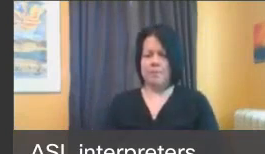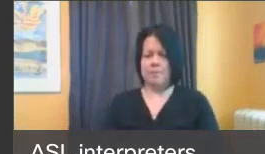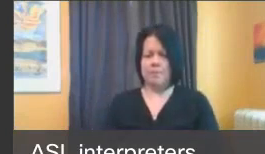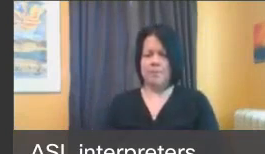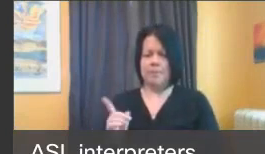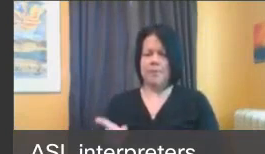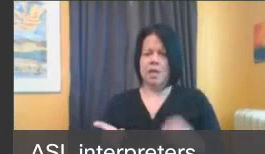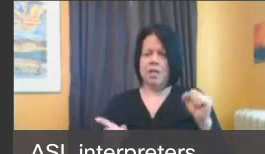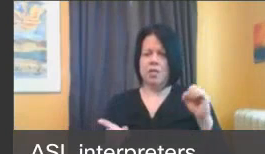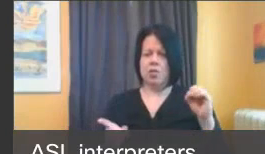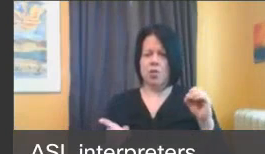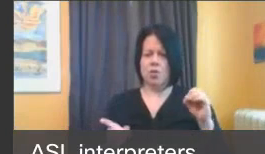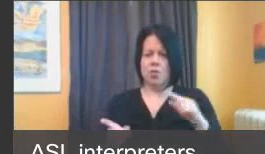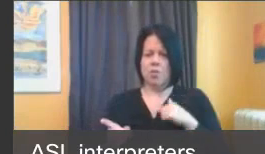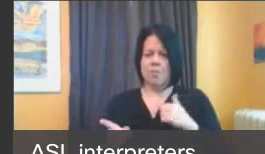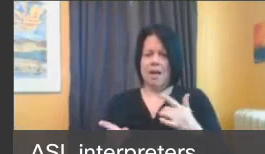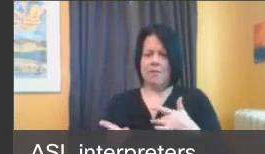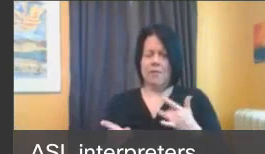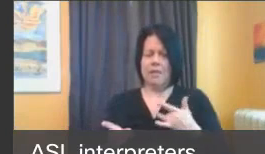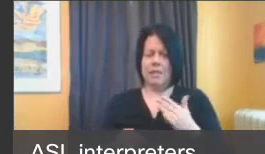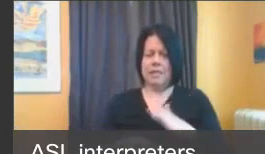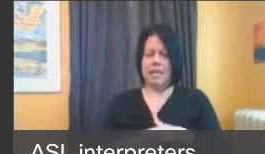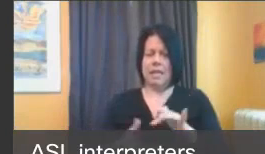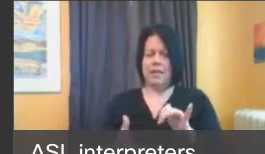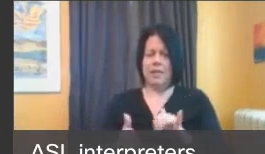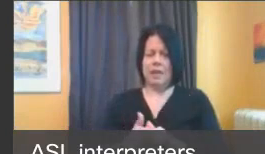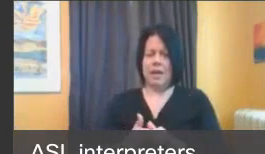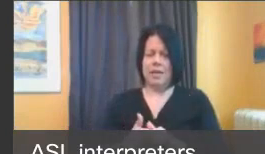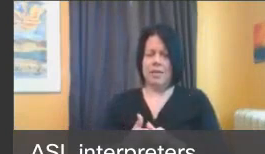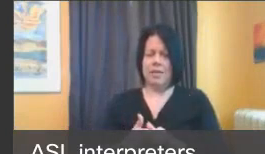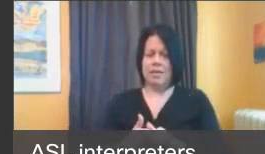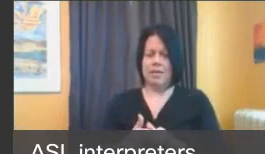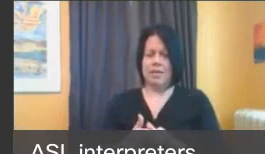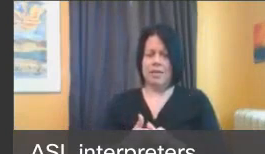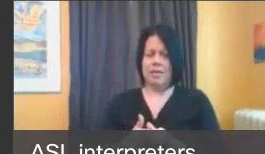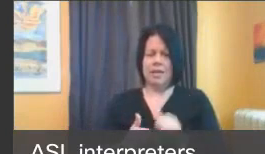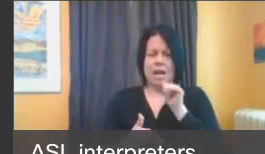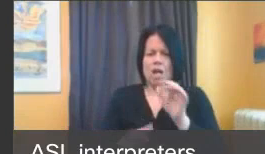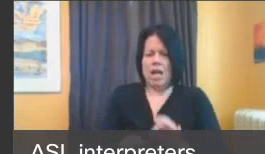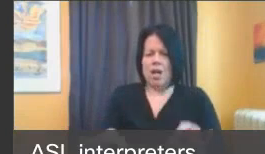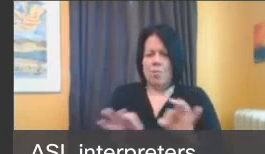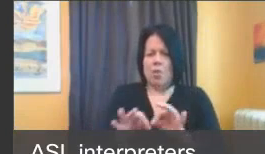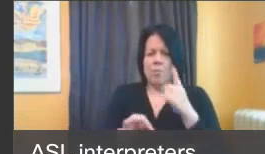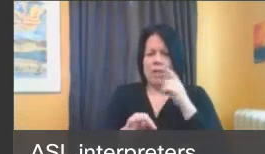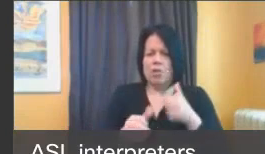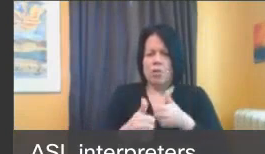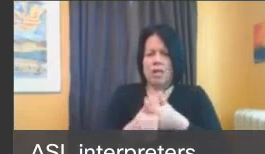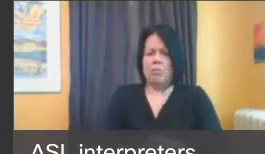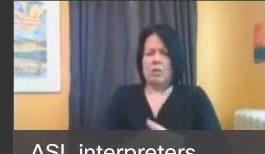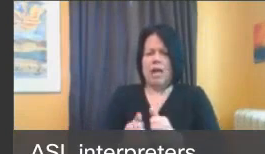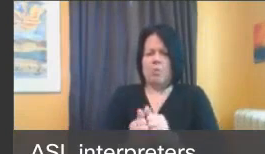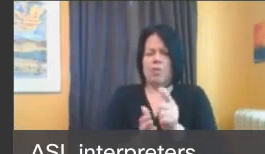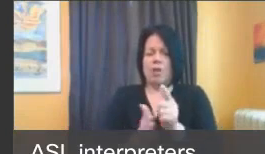So, you know, my feelings on that are more or less irrelevant, because we're gonna comply with the law.